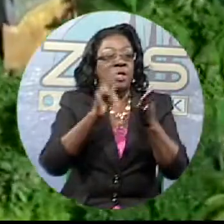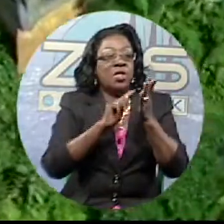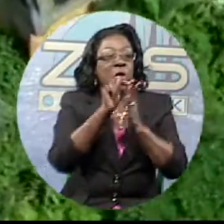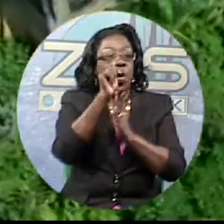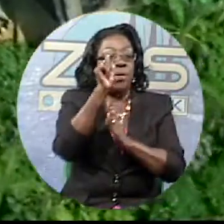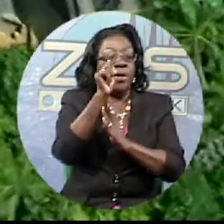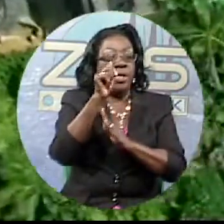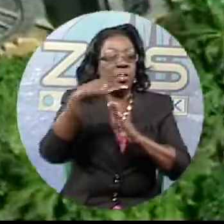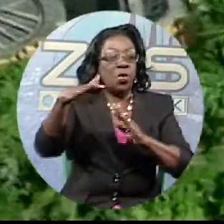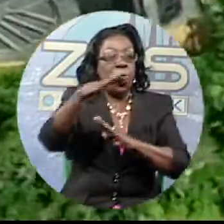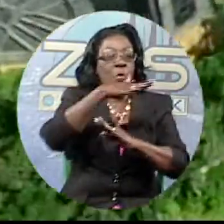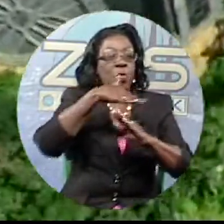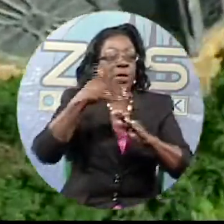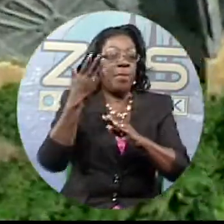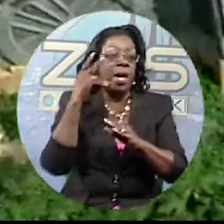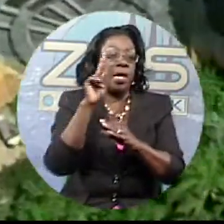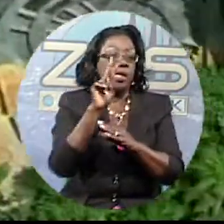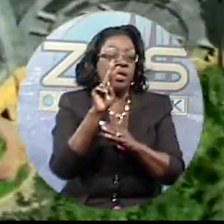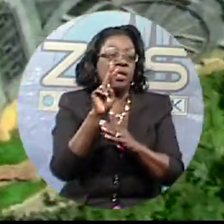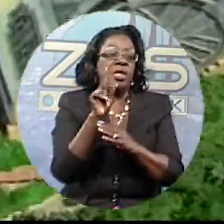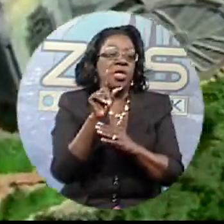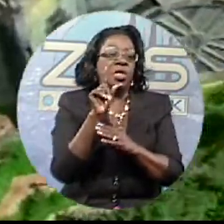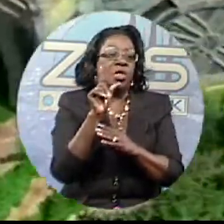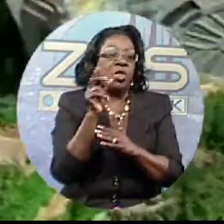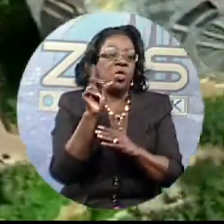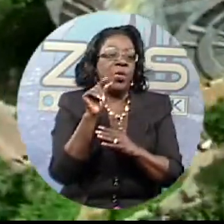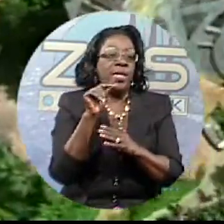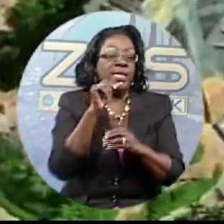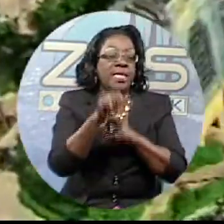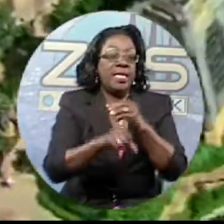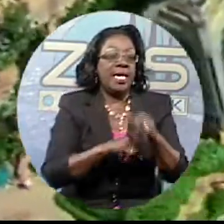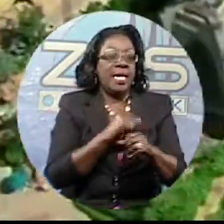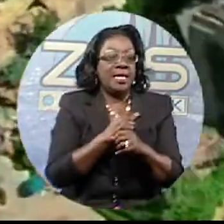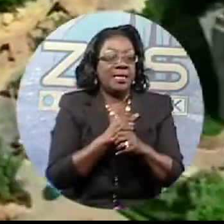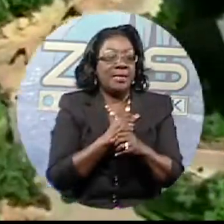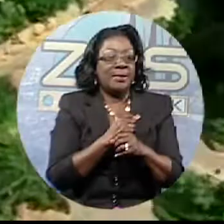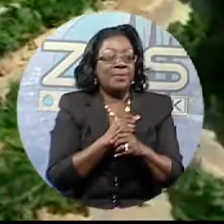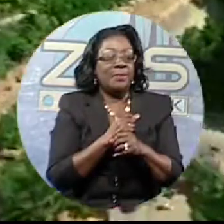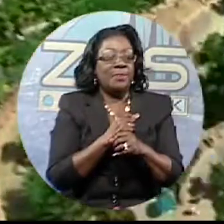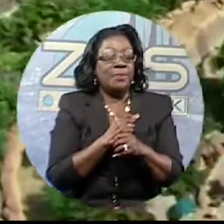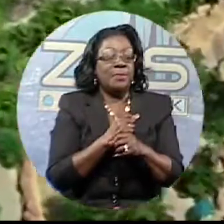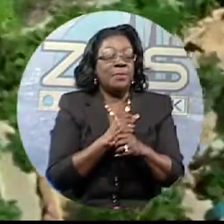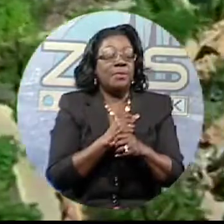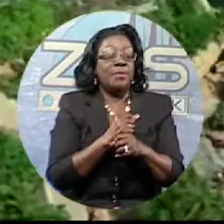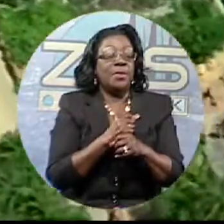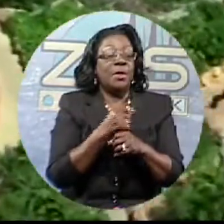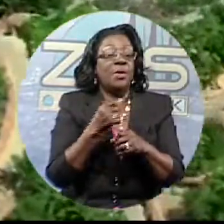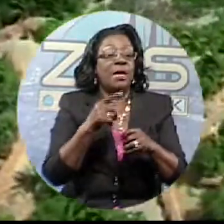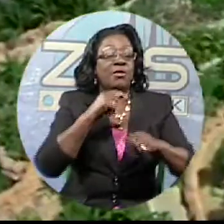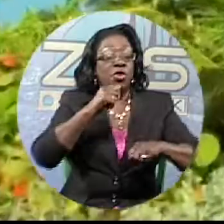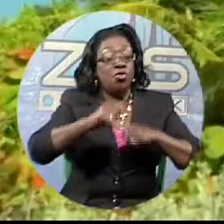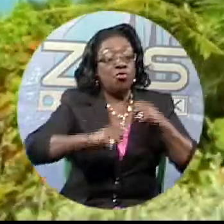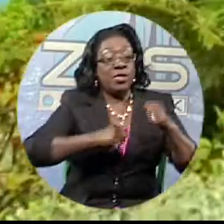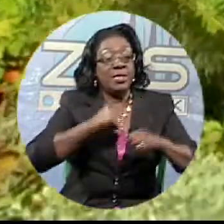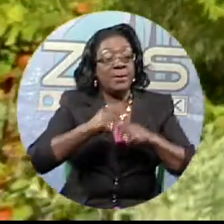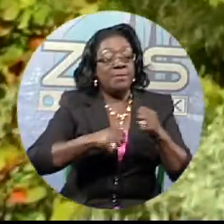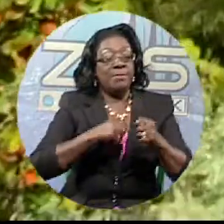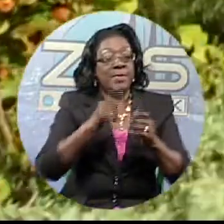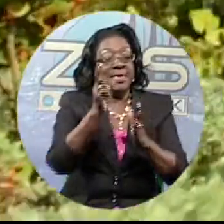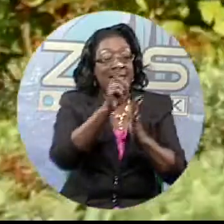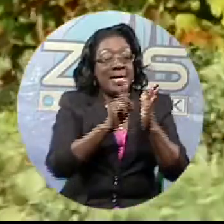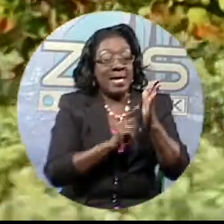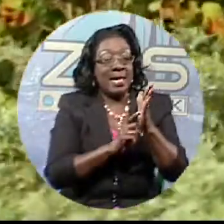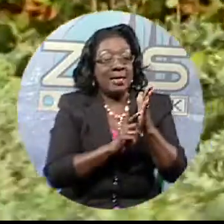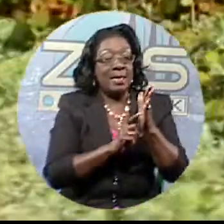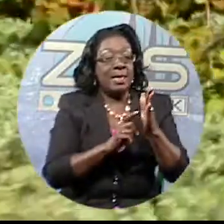dodged over the last two decades. And how suddenly flying and tourism declined.